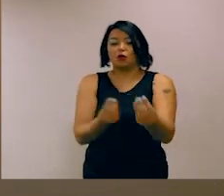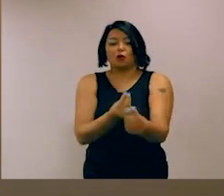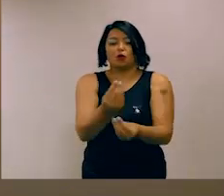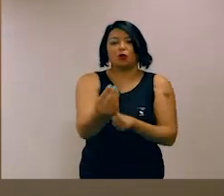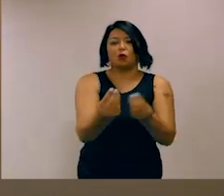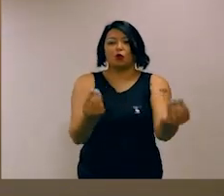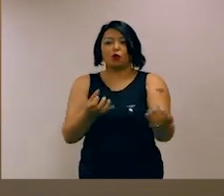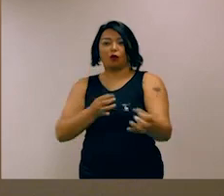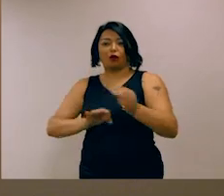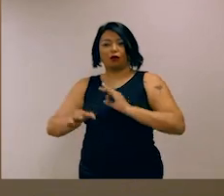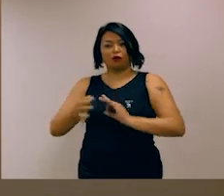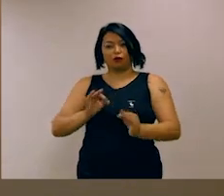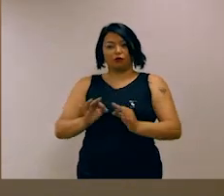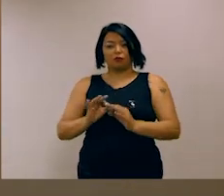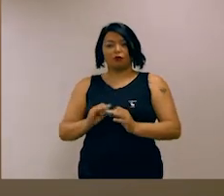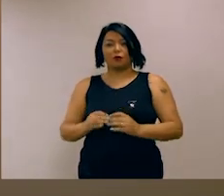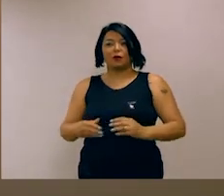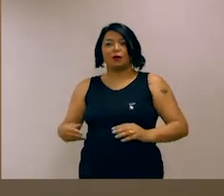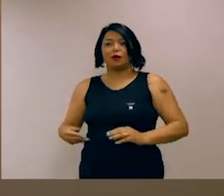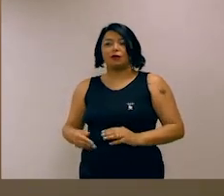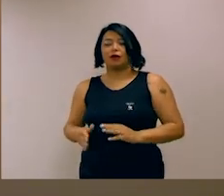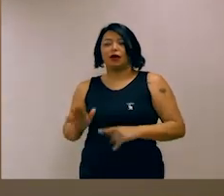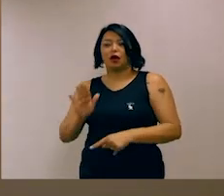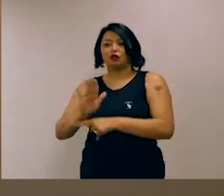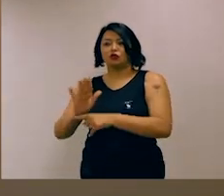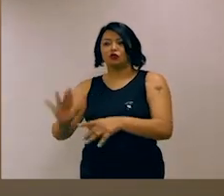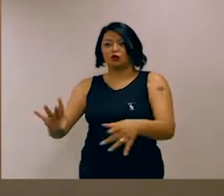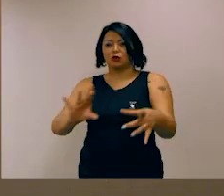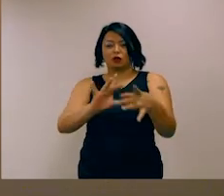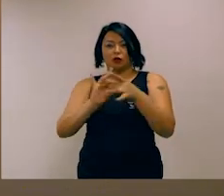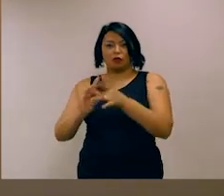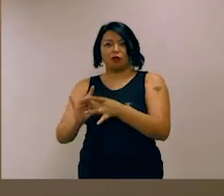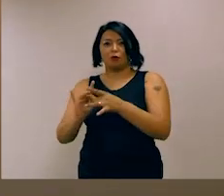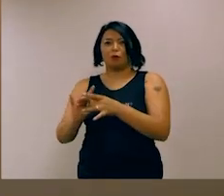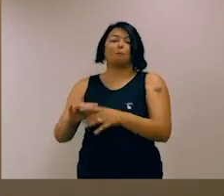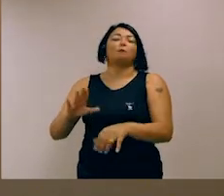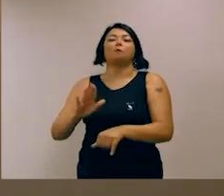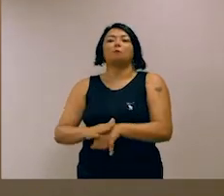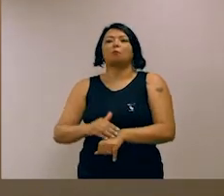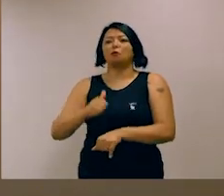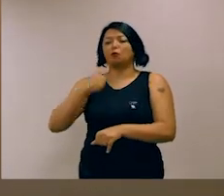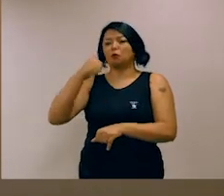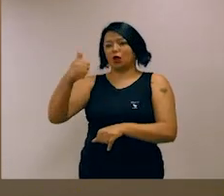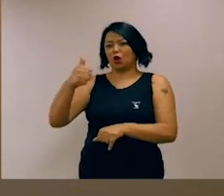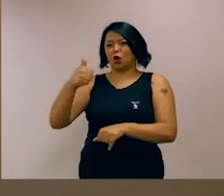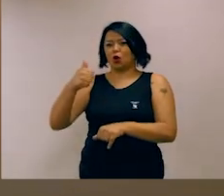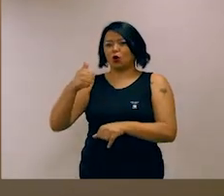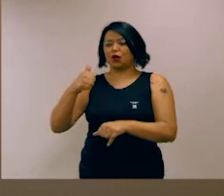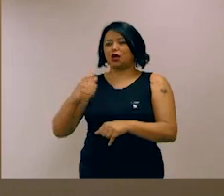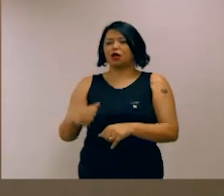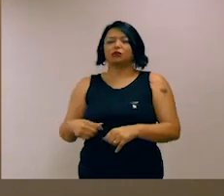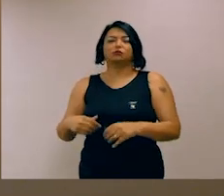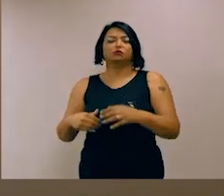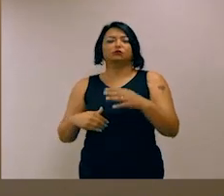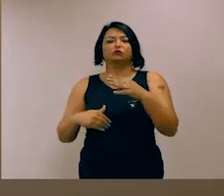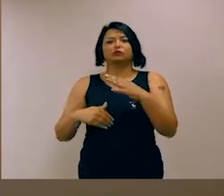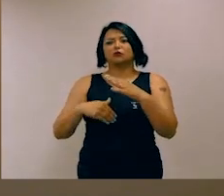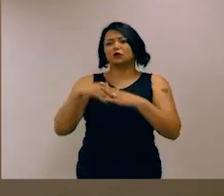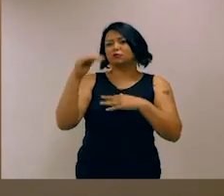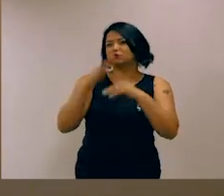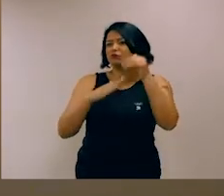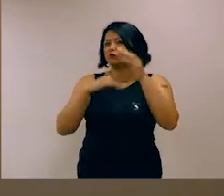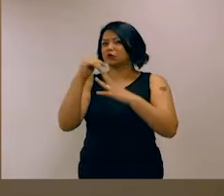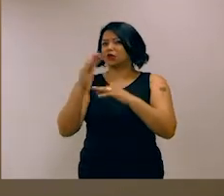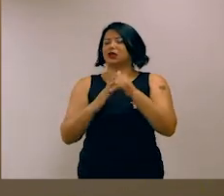we are here. An active partnership multiplies the possibilities and concretizes